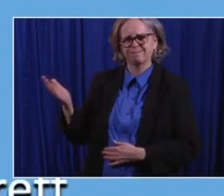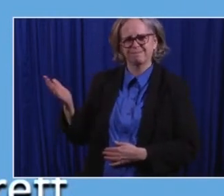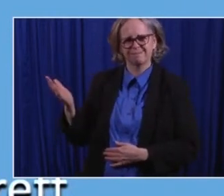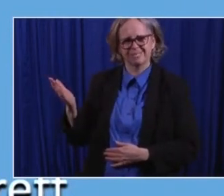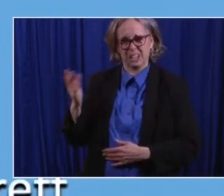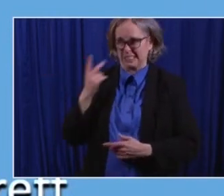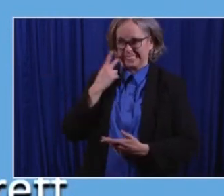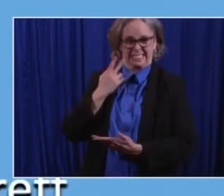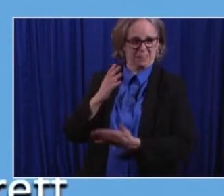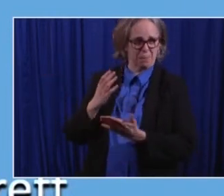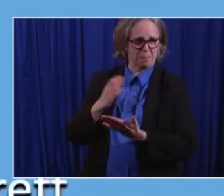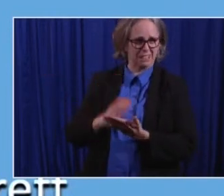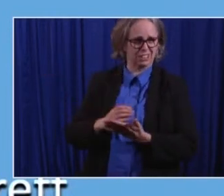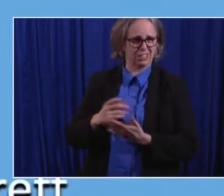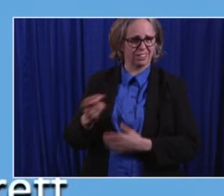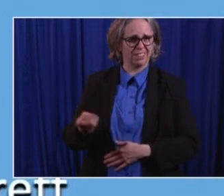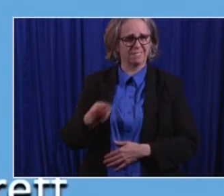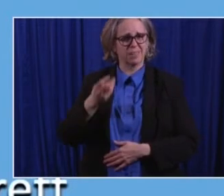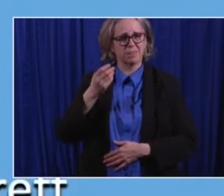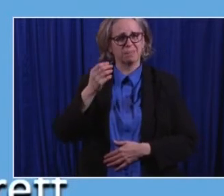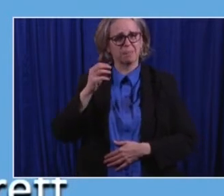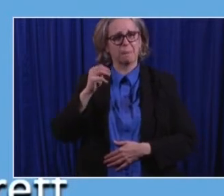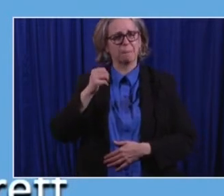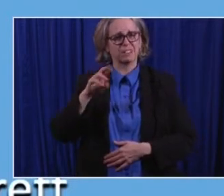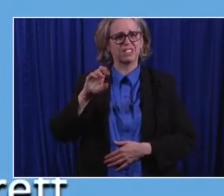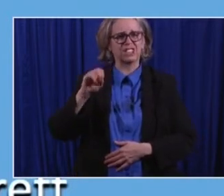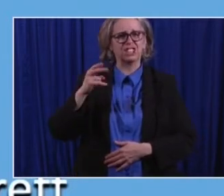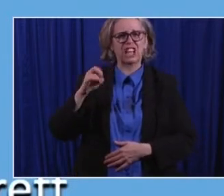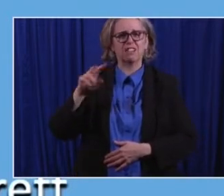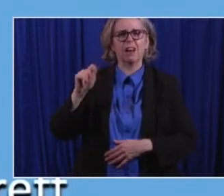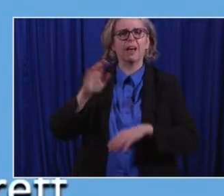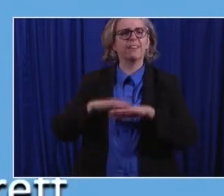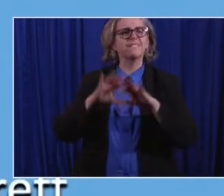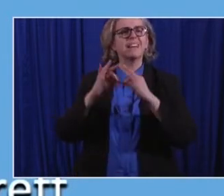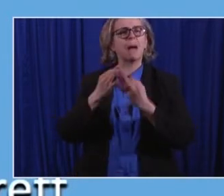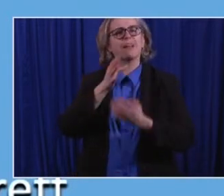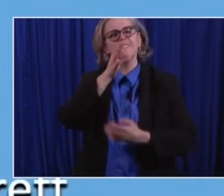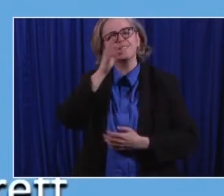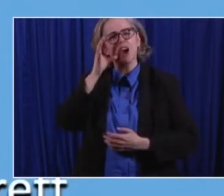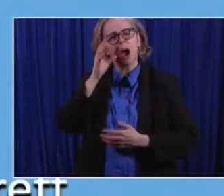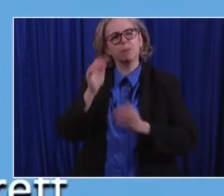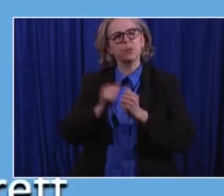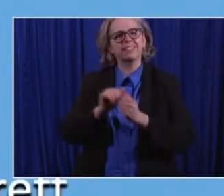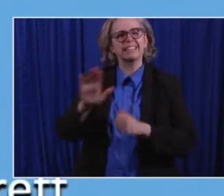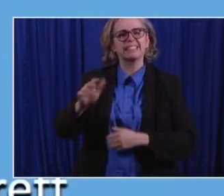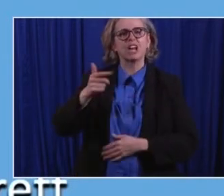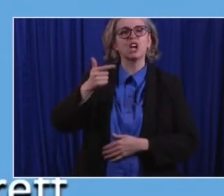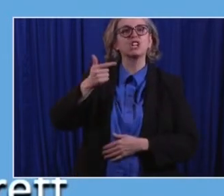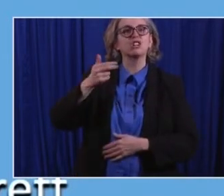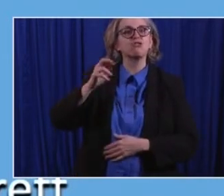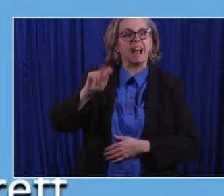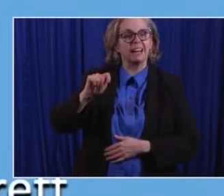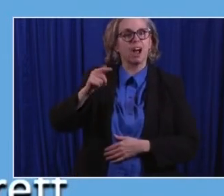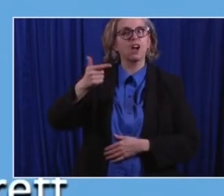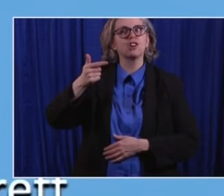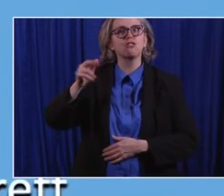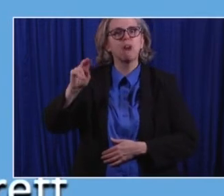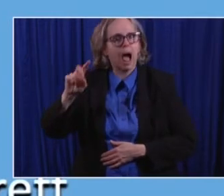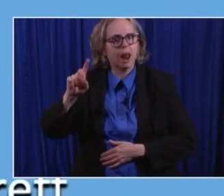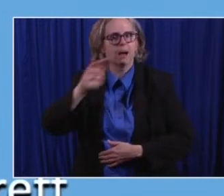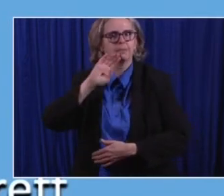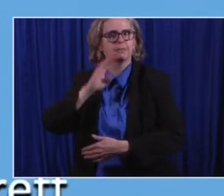is, on the family farm with his great-granddaughter, Cordelia. Mr.